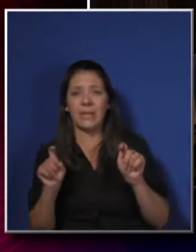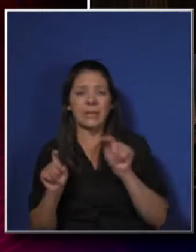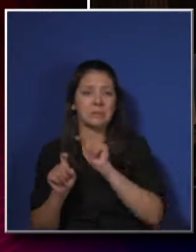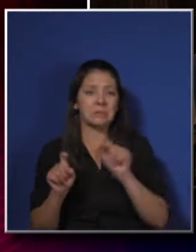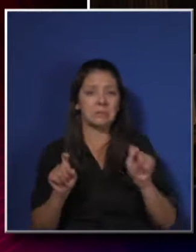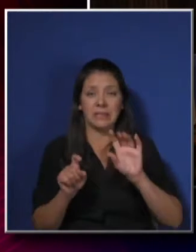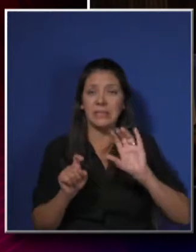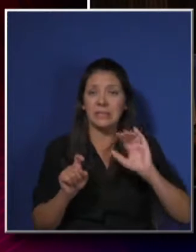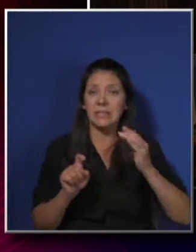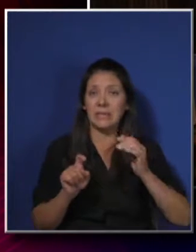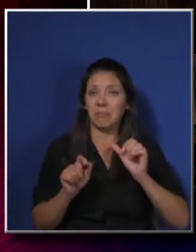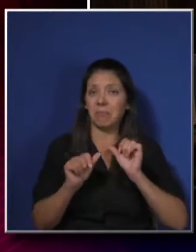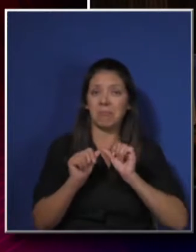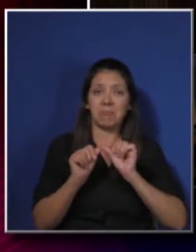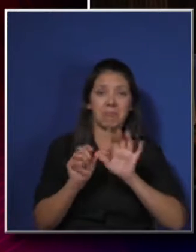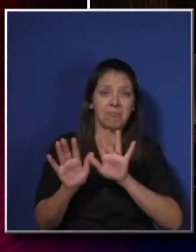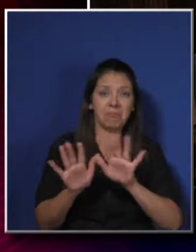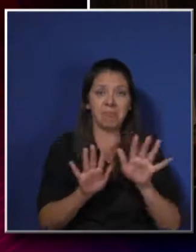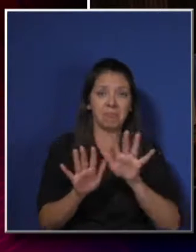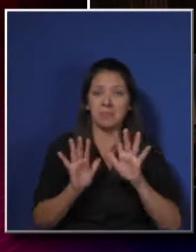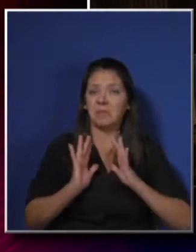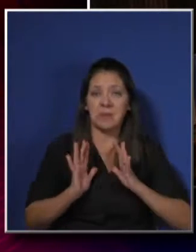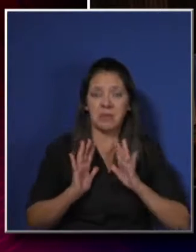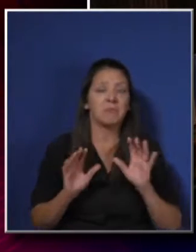our pattern, so. Yep.